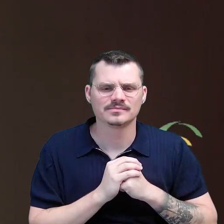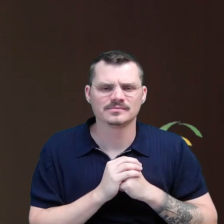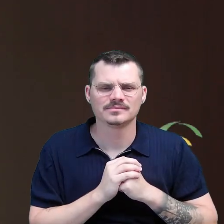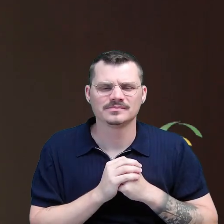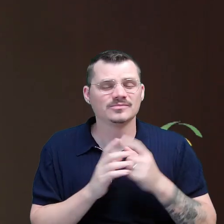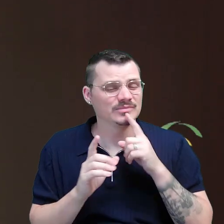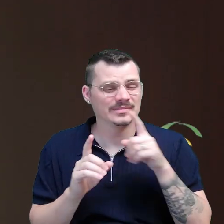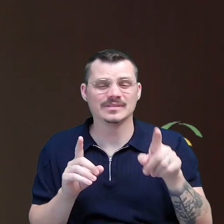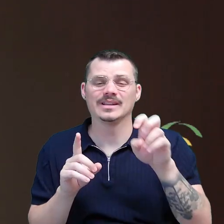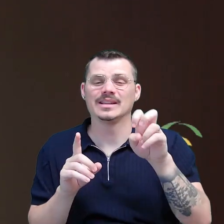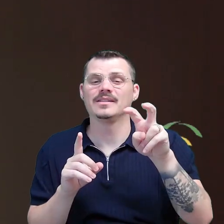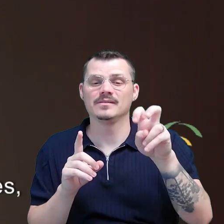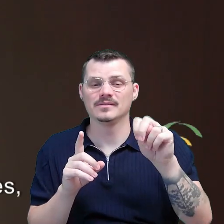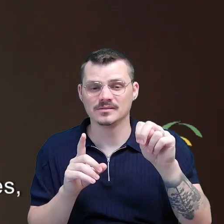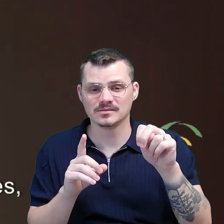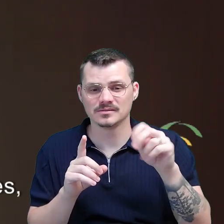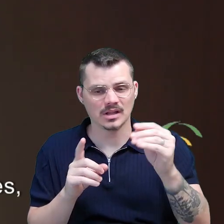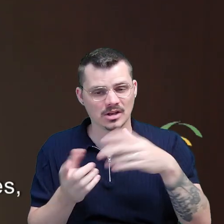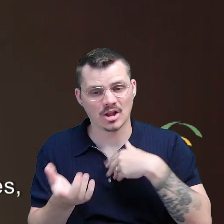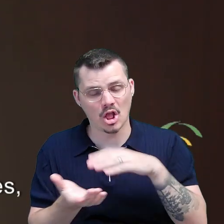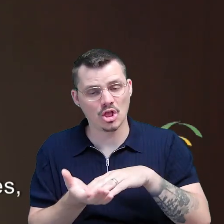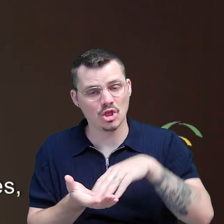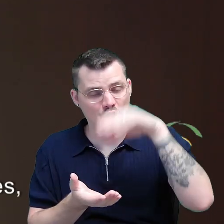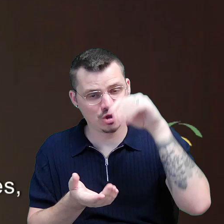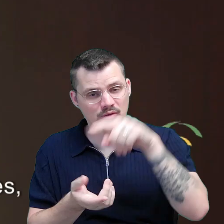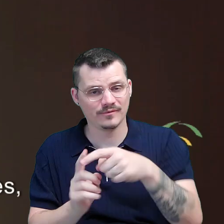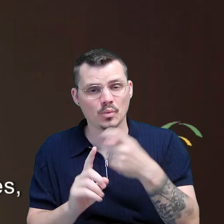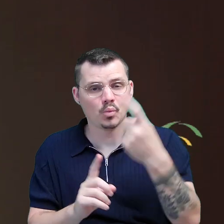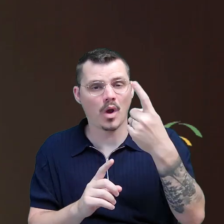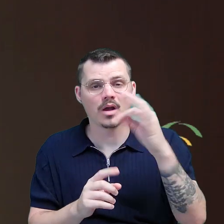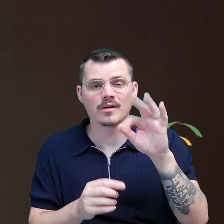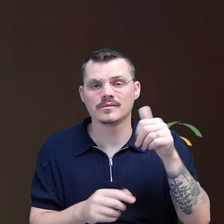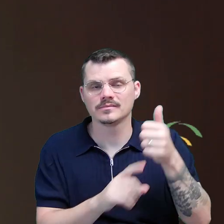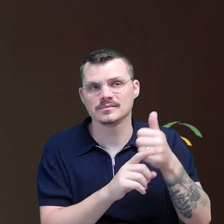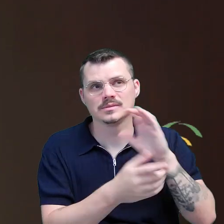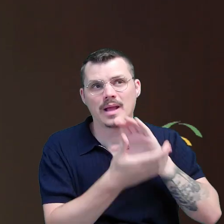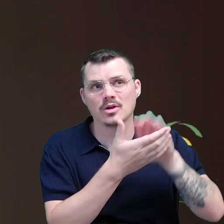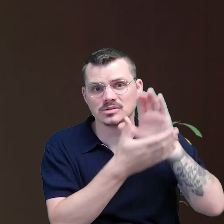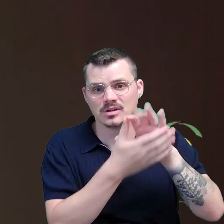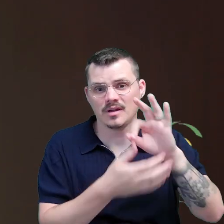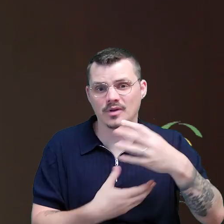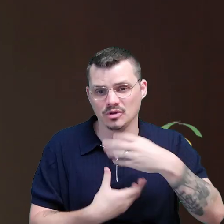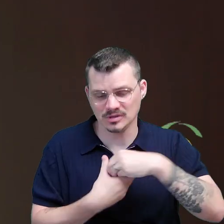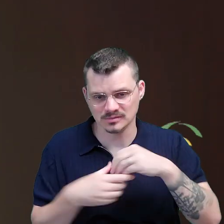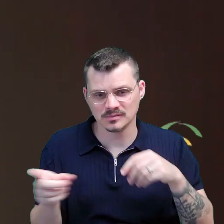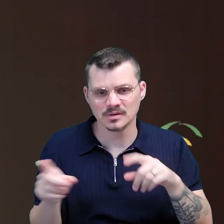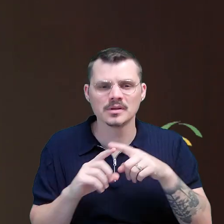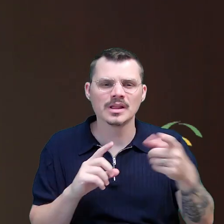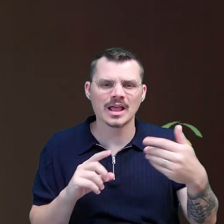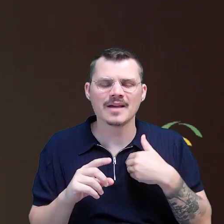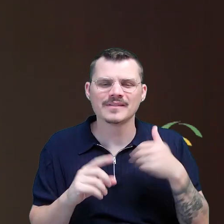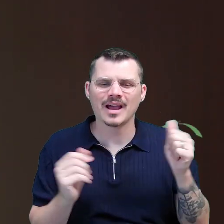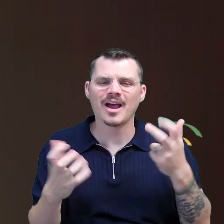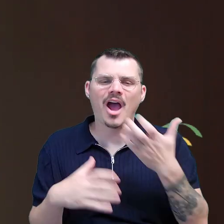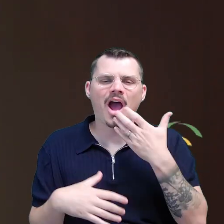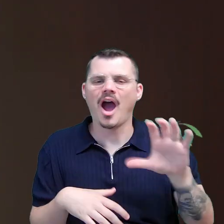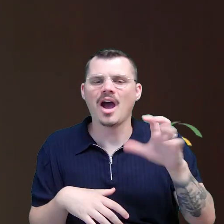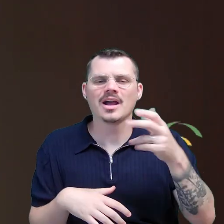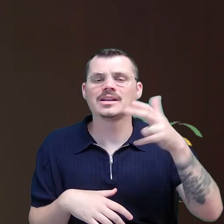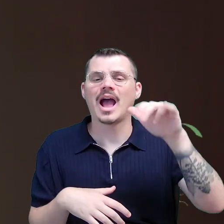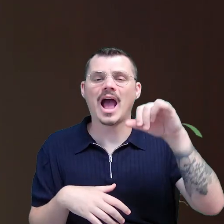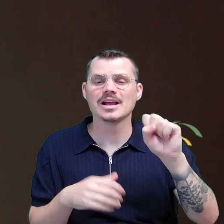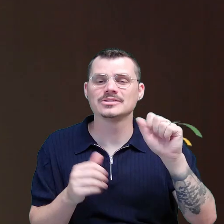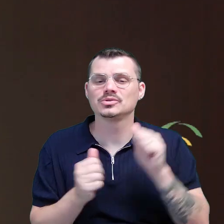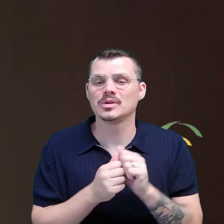There's even, and I learned this from one of the spouses, there's even a hot guys with